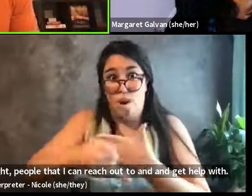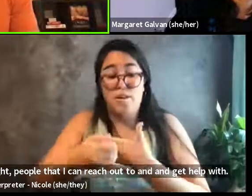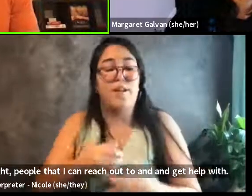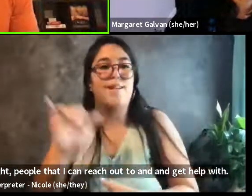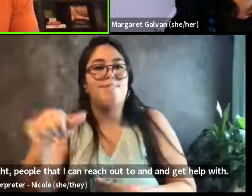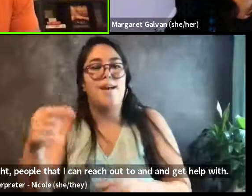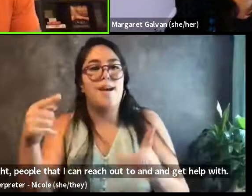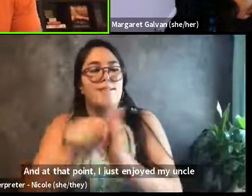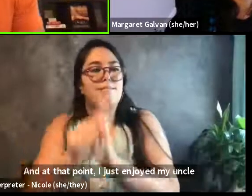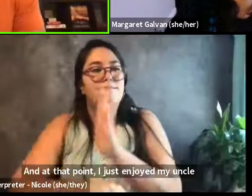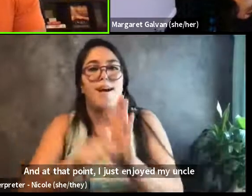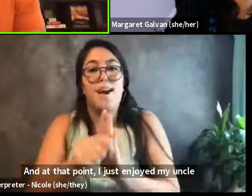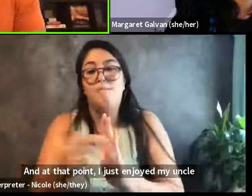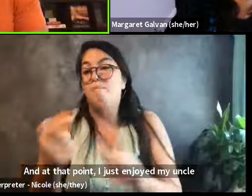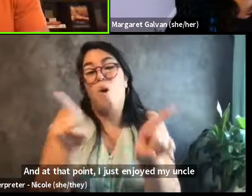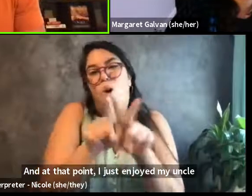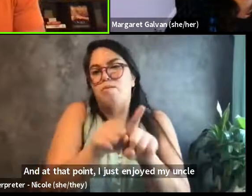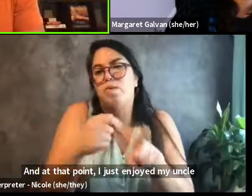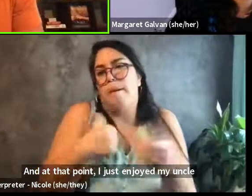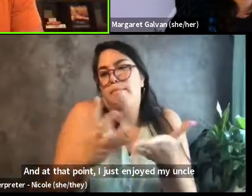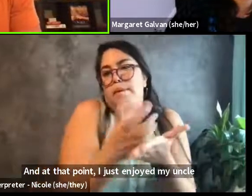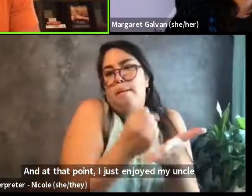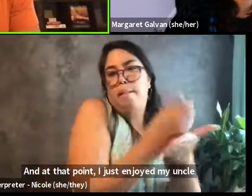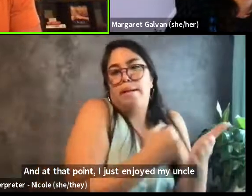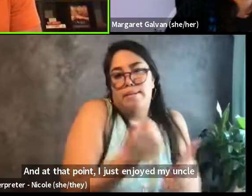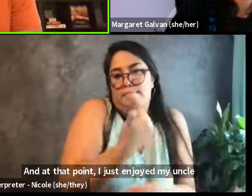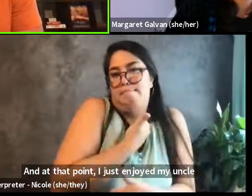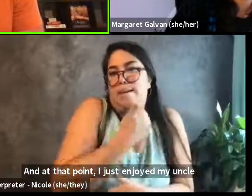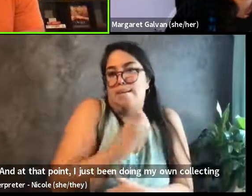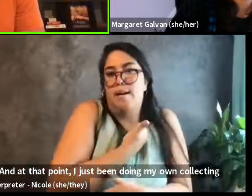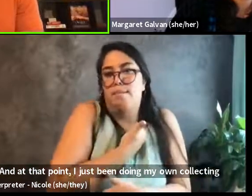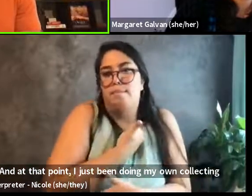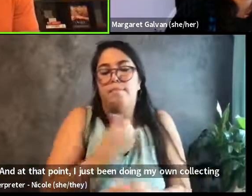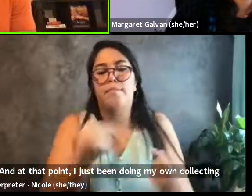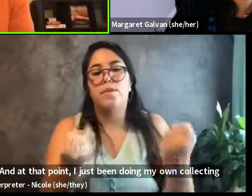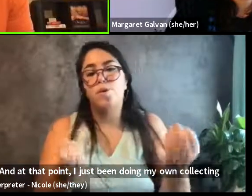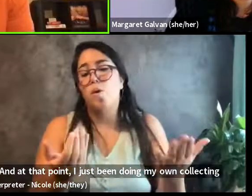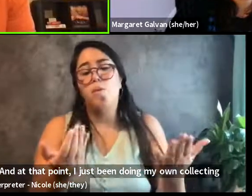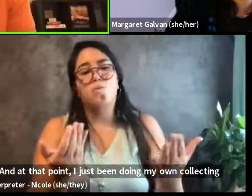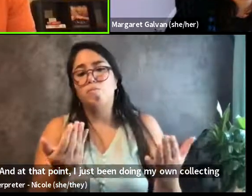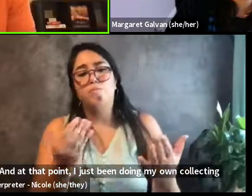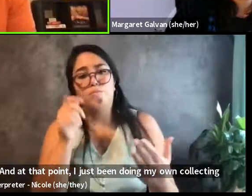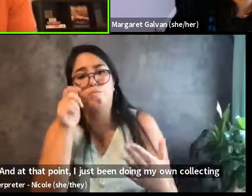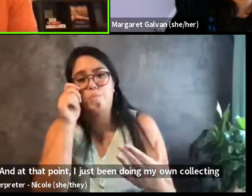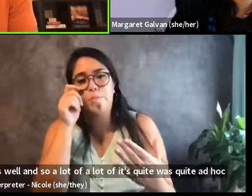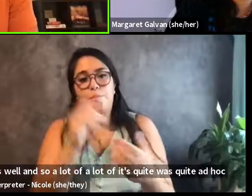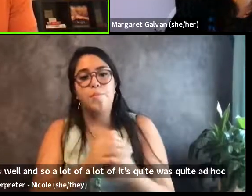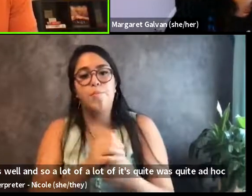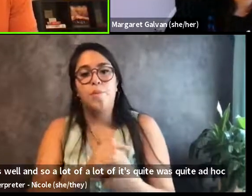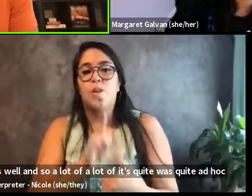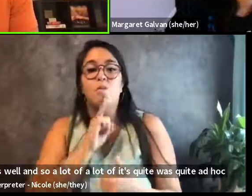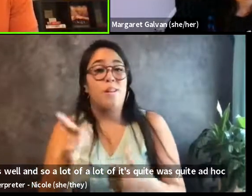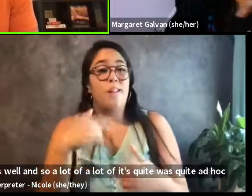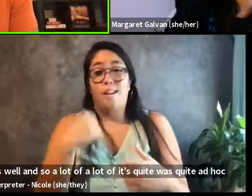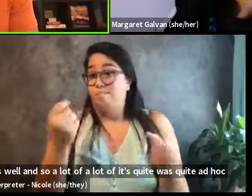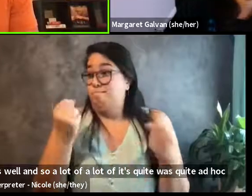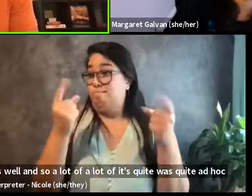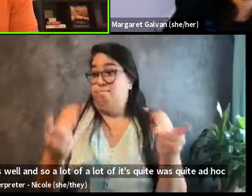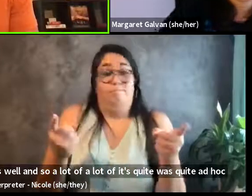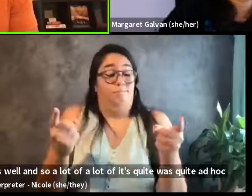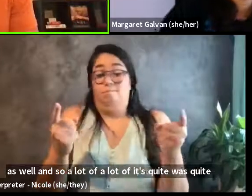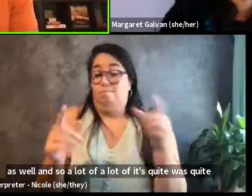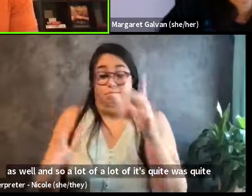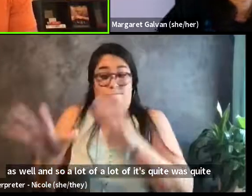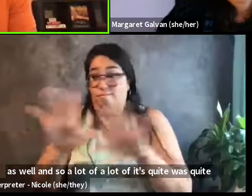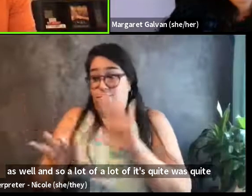I had just been doing my own collecting as well. And, um, uh, so a lot, a lot of it's quite, it was quite ad hoc, but, um, I